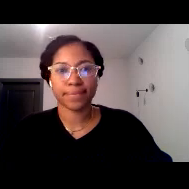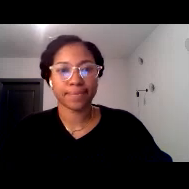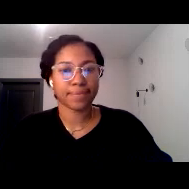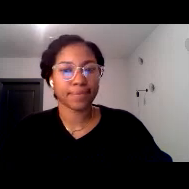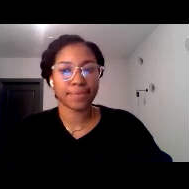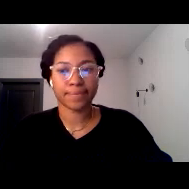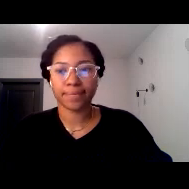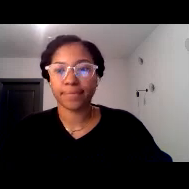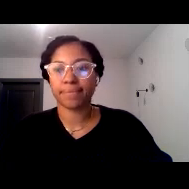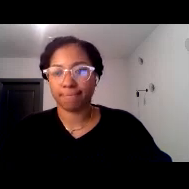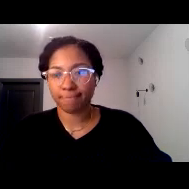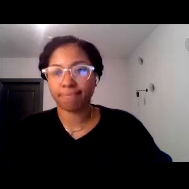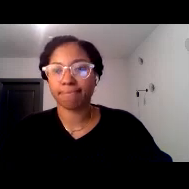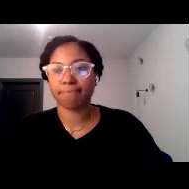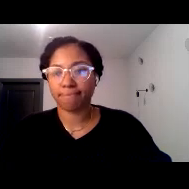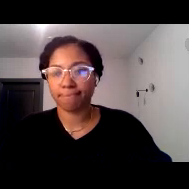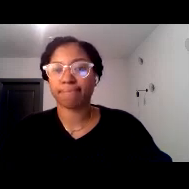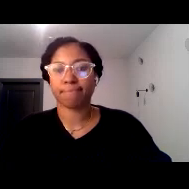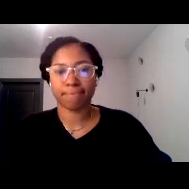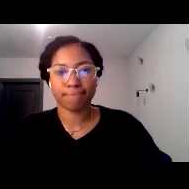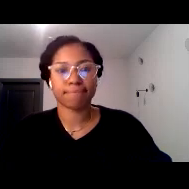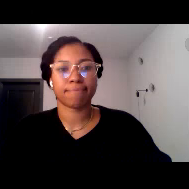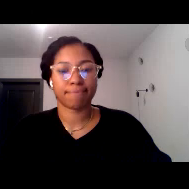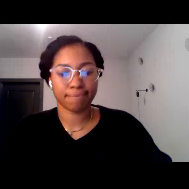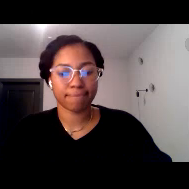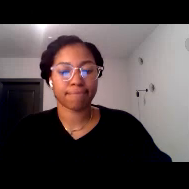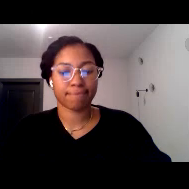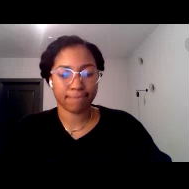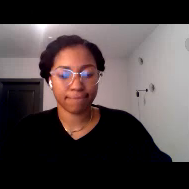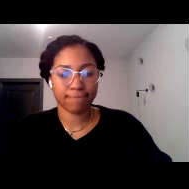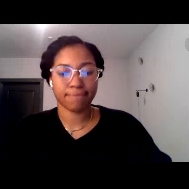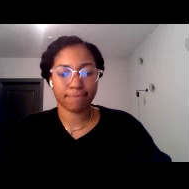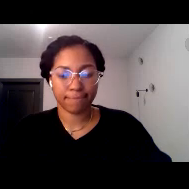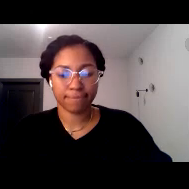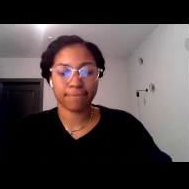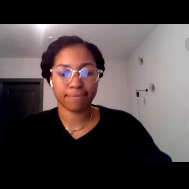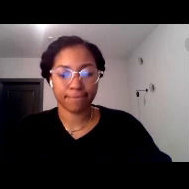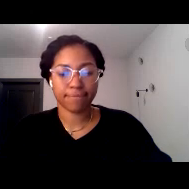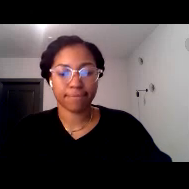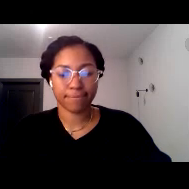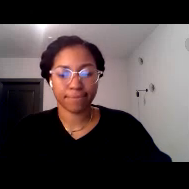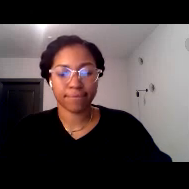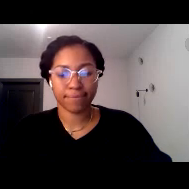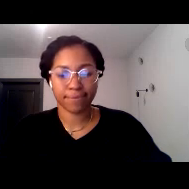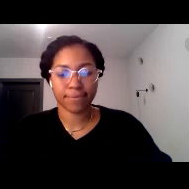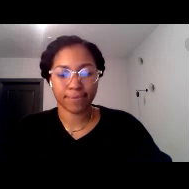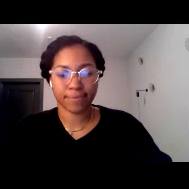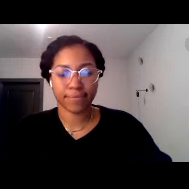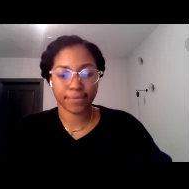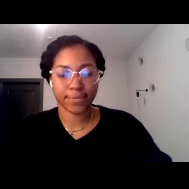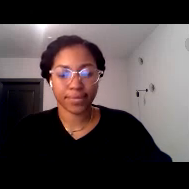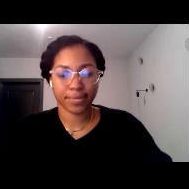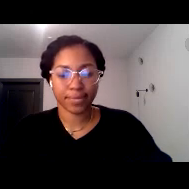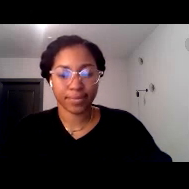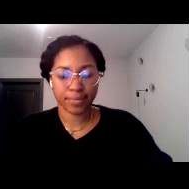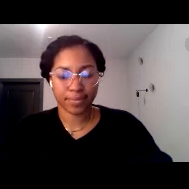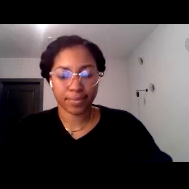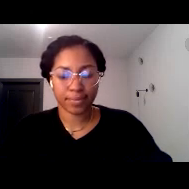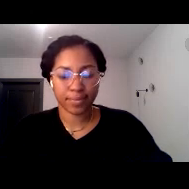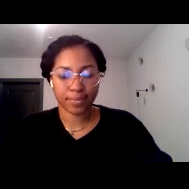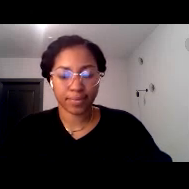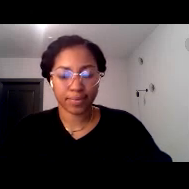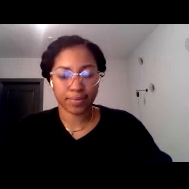in there? Yes, yes. Yes, yes, great, great. Should member service agreements include member